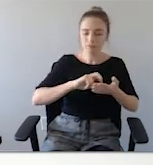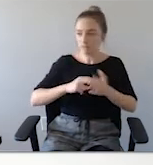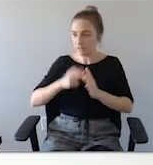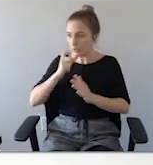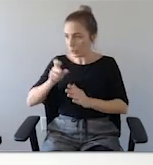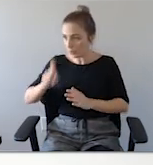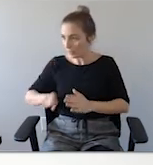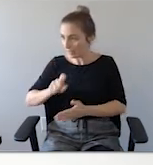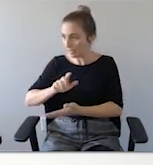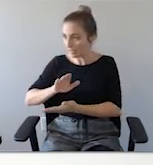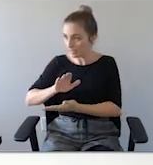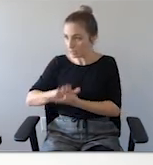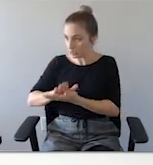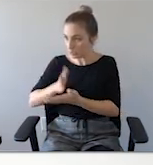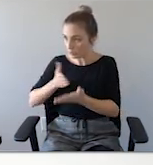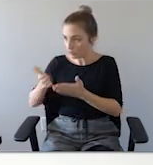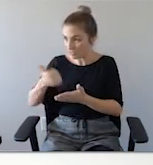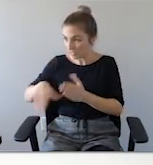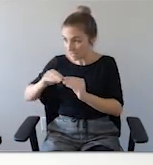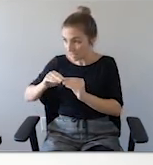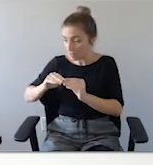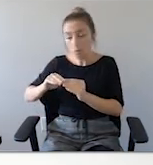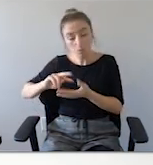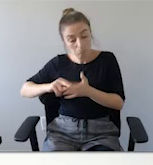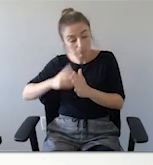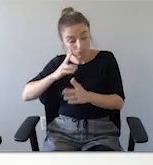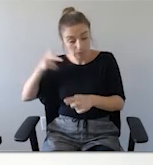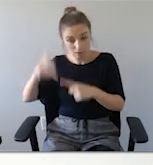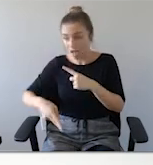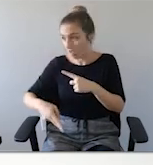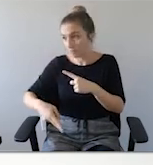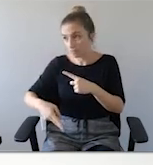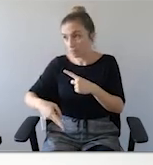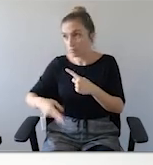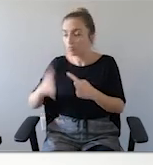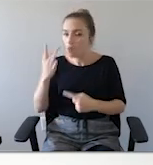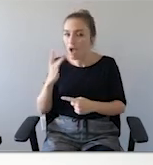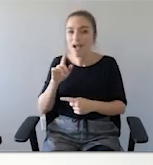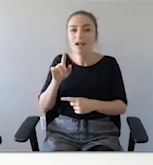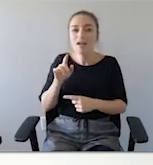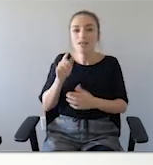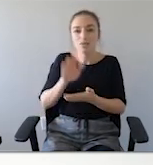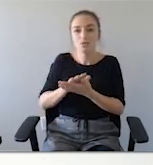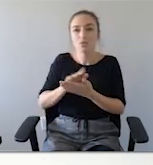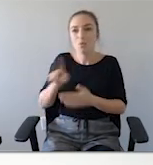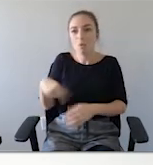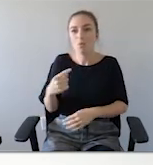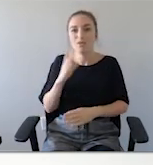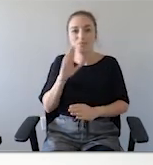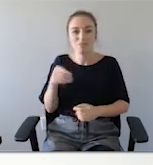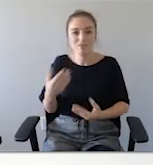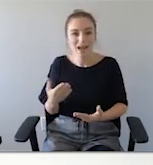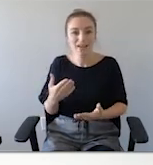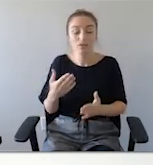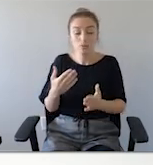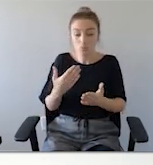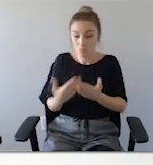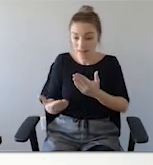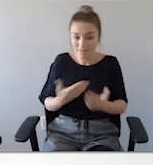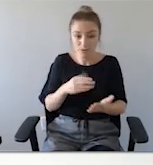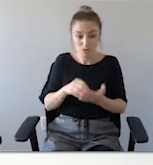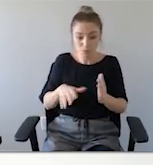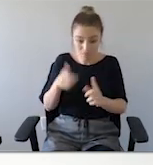going to get cut because they're only going to give you what the student needs. So as long as they need it,